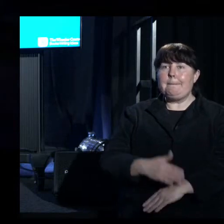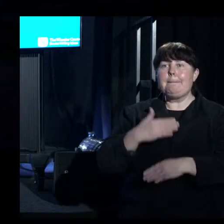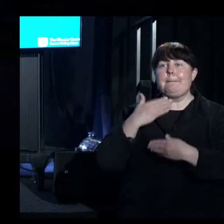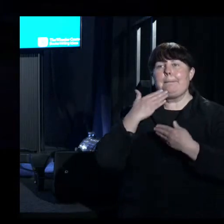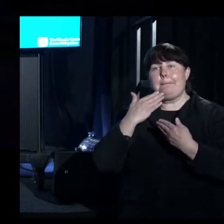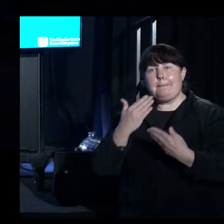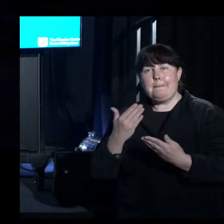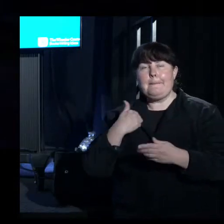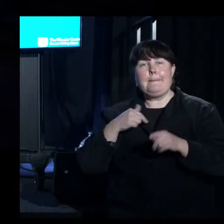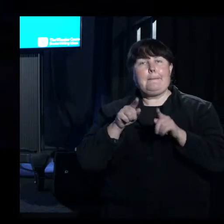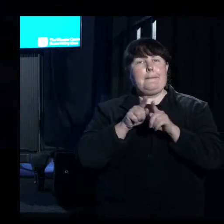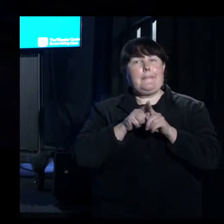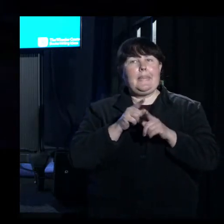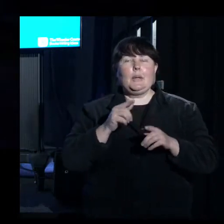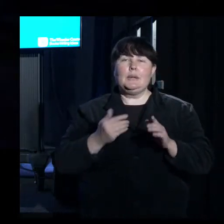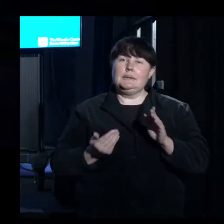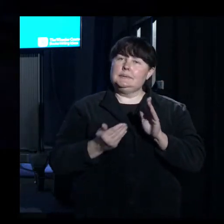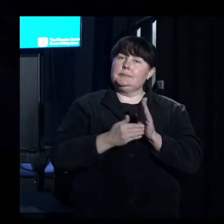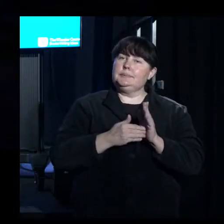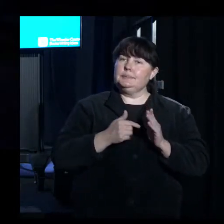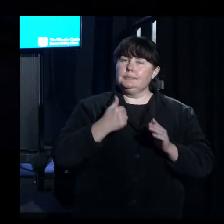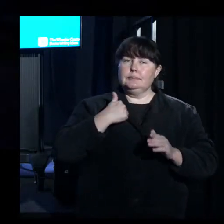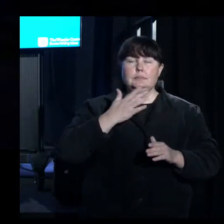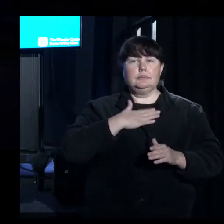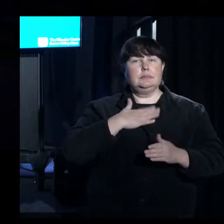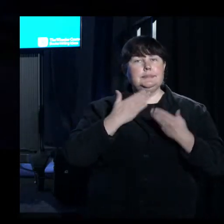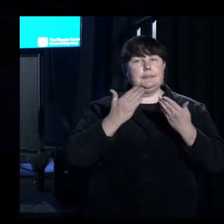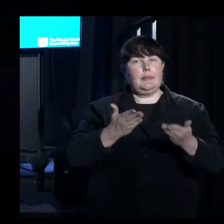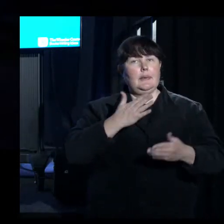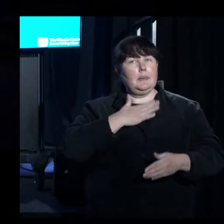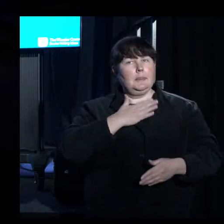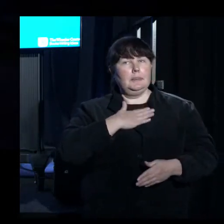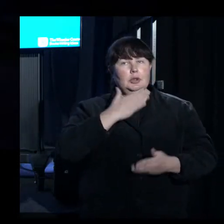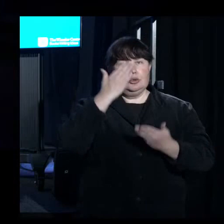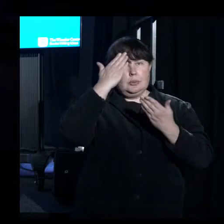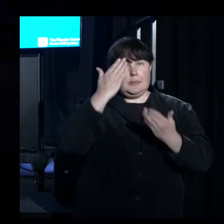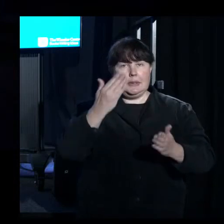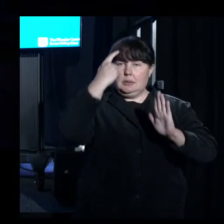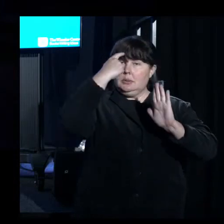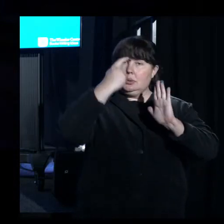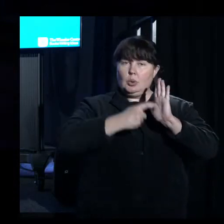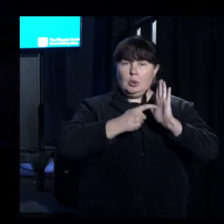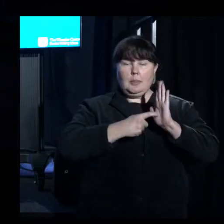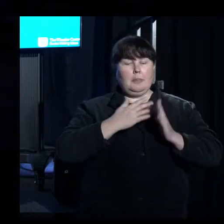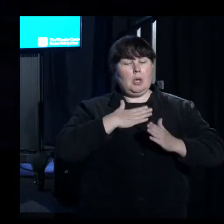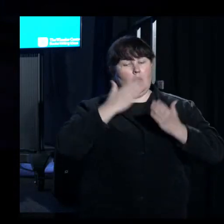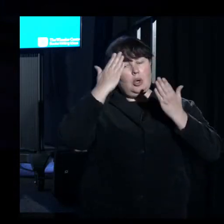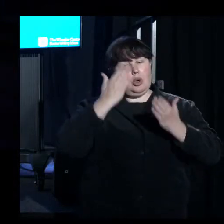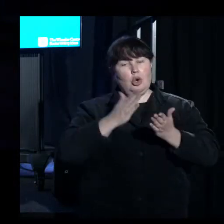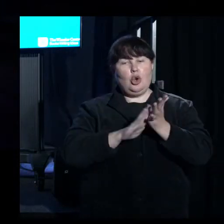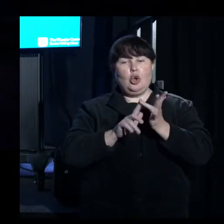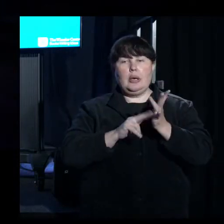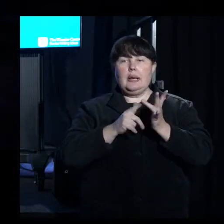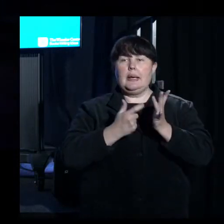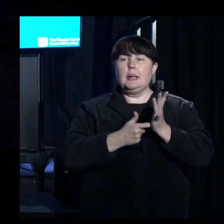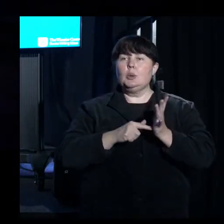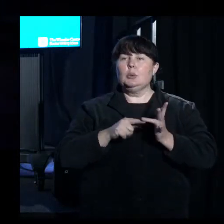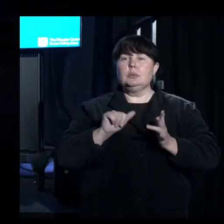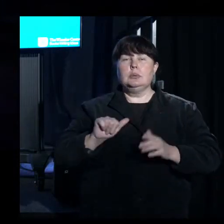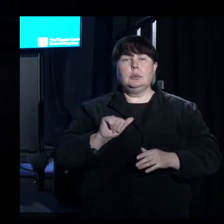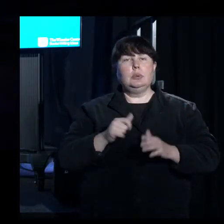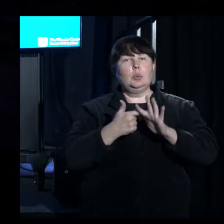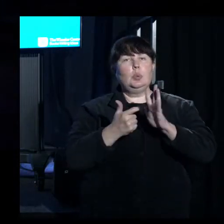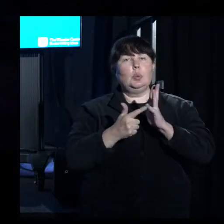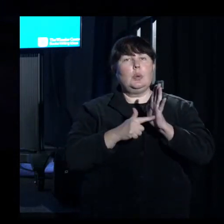Jingiwala, I just would also like to extend my respect, my acknowledgement and my honour to the Kulin Nation and to their ongoing custodianship